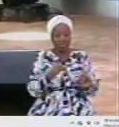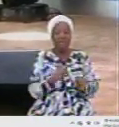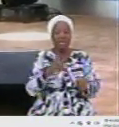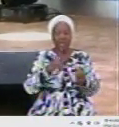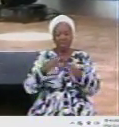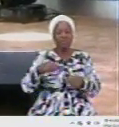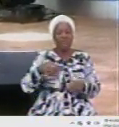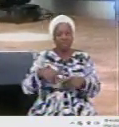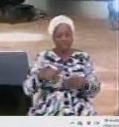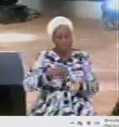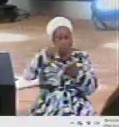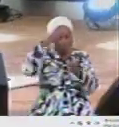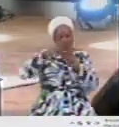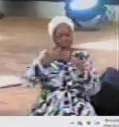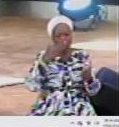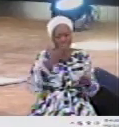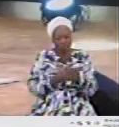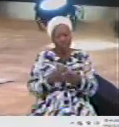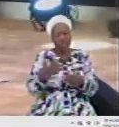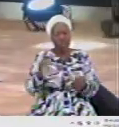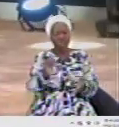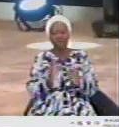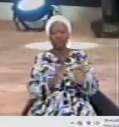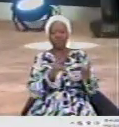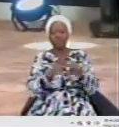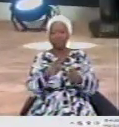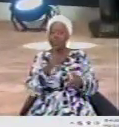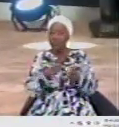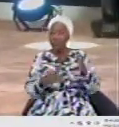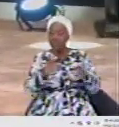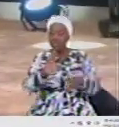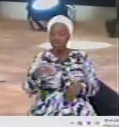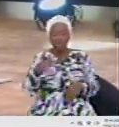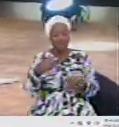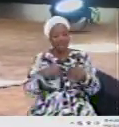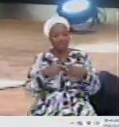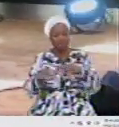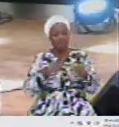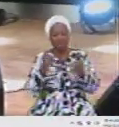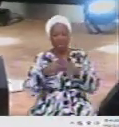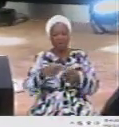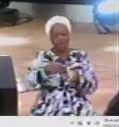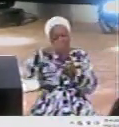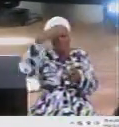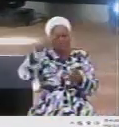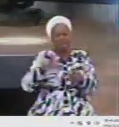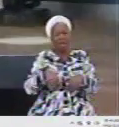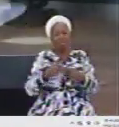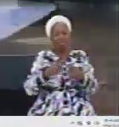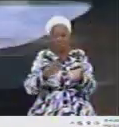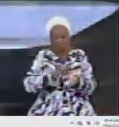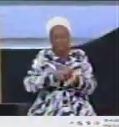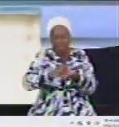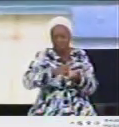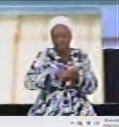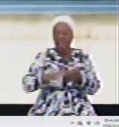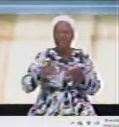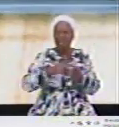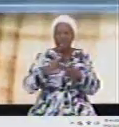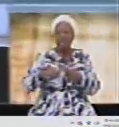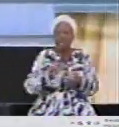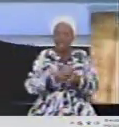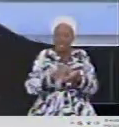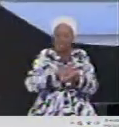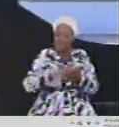do, and then we also got sanctified. And the sanctified life, we have to persevere, we have to focus, and we have